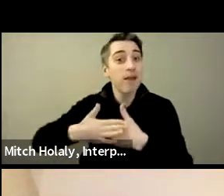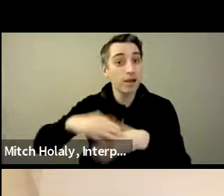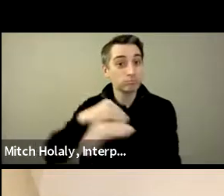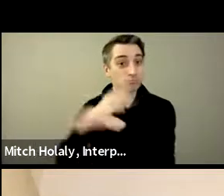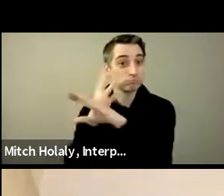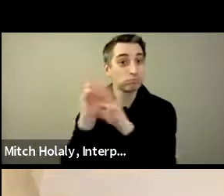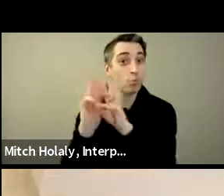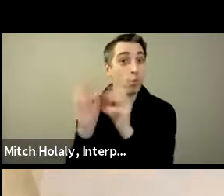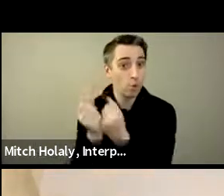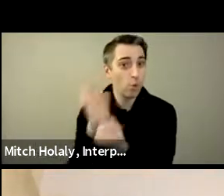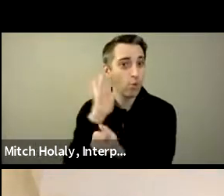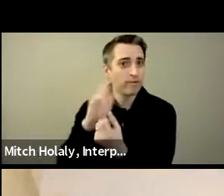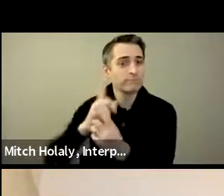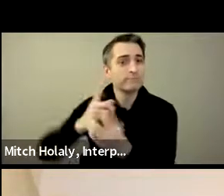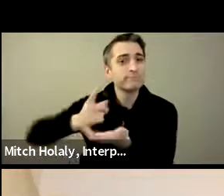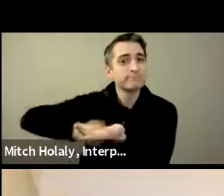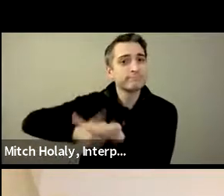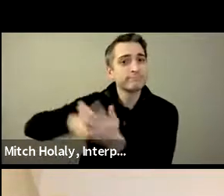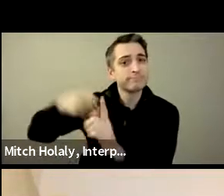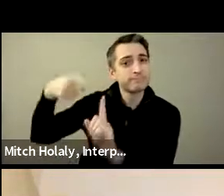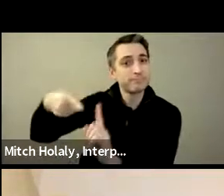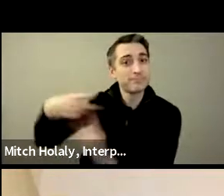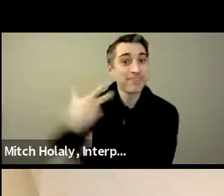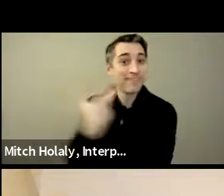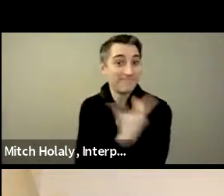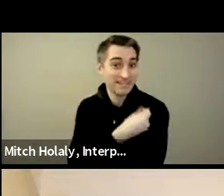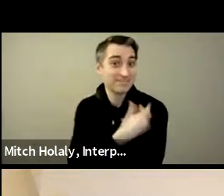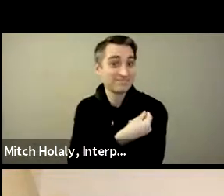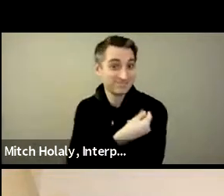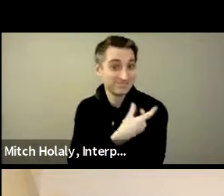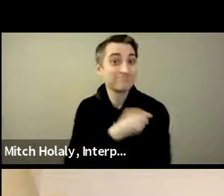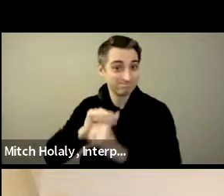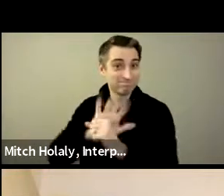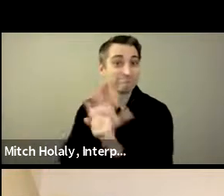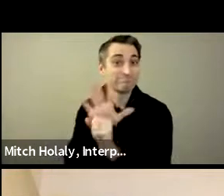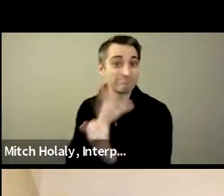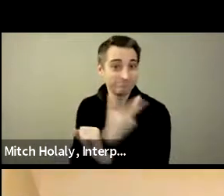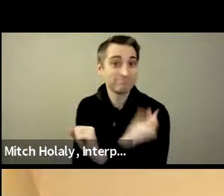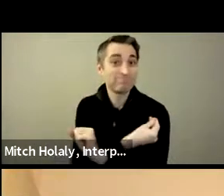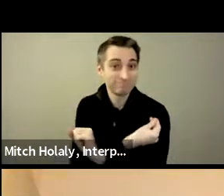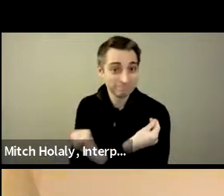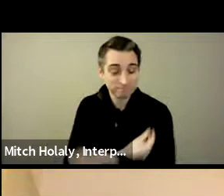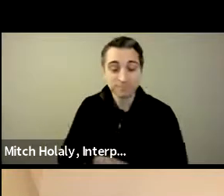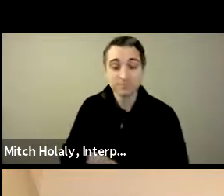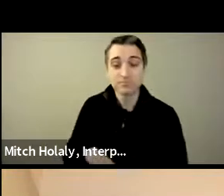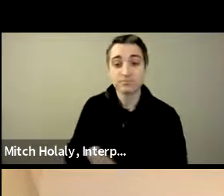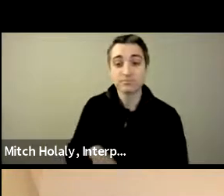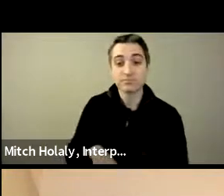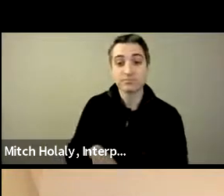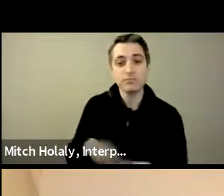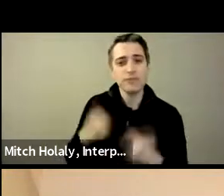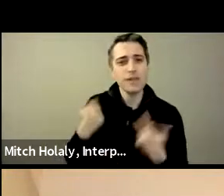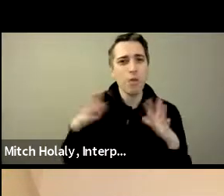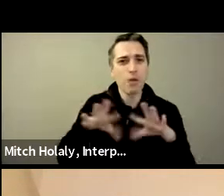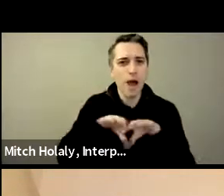with the Michigan Department of Health and Human Services to put that webinar together next. I don't want to take